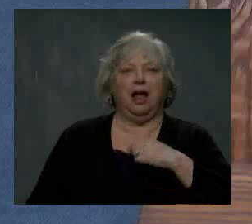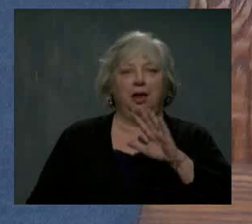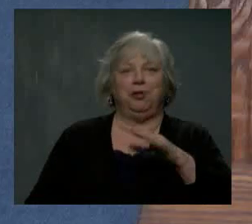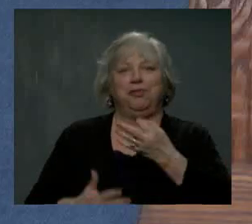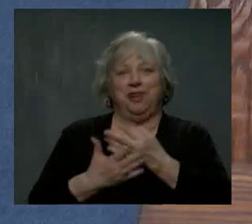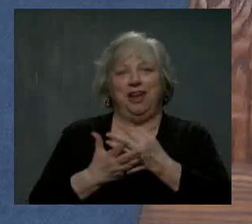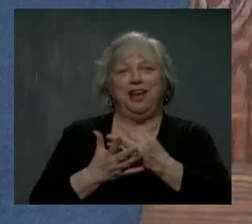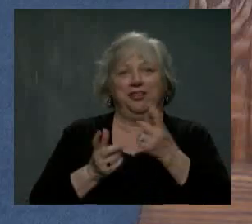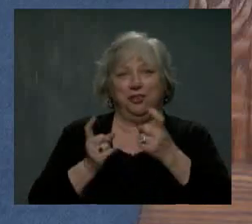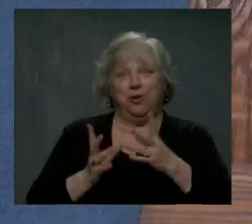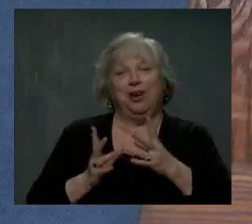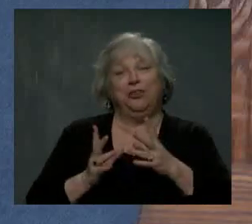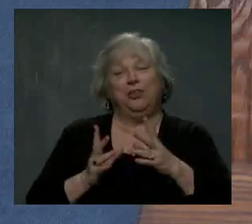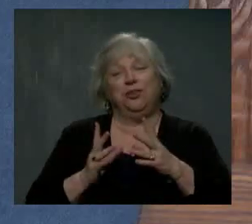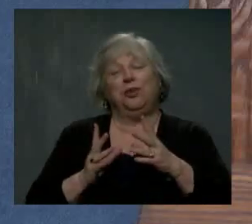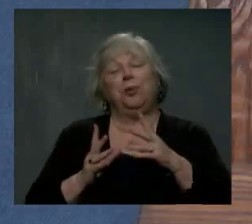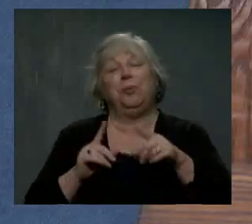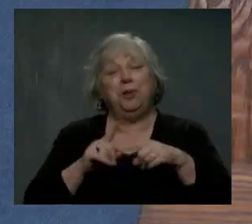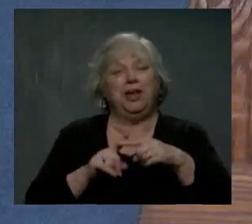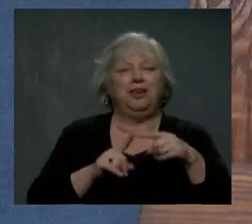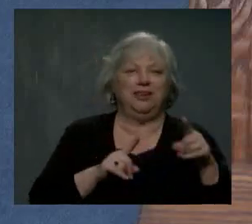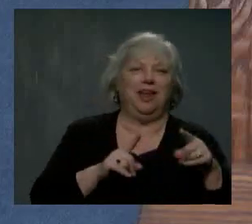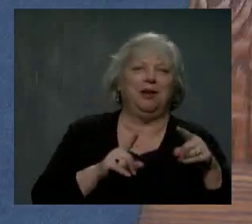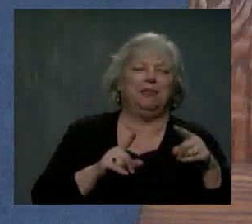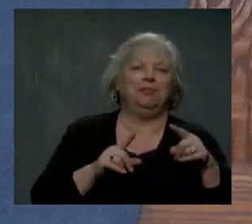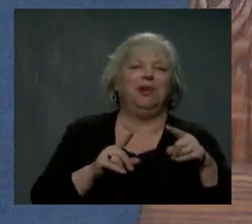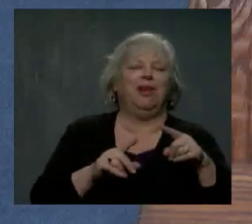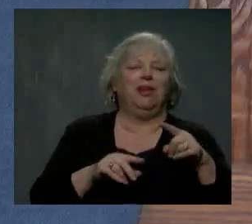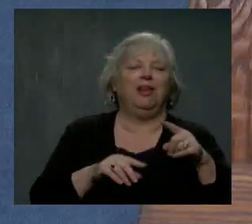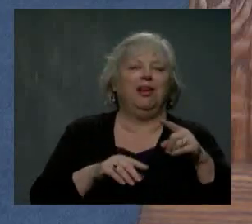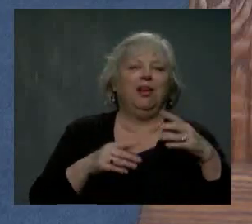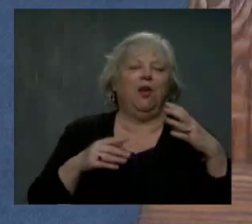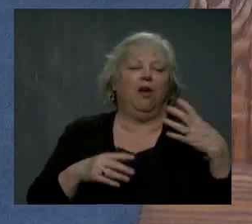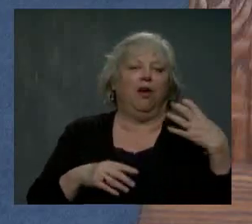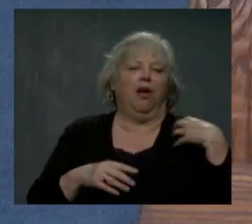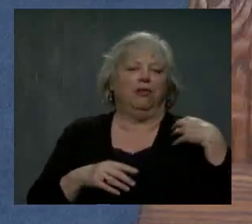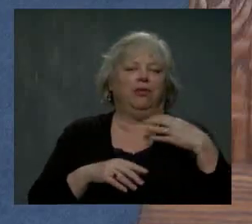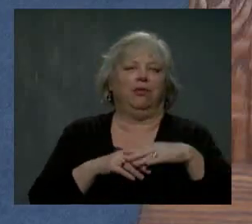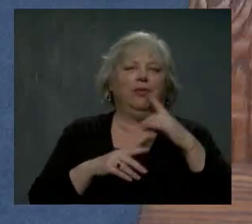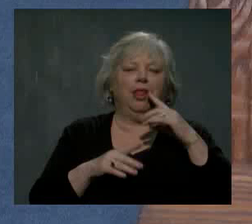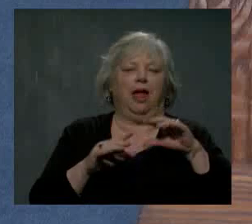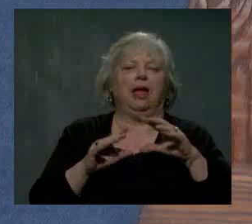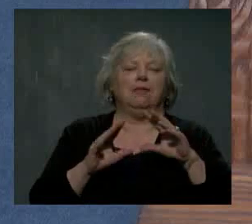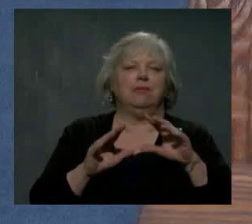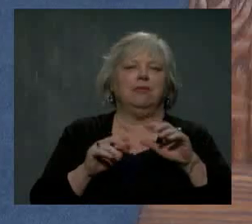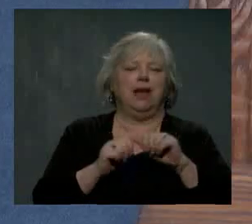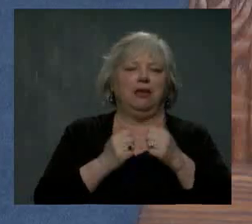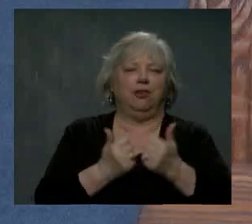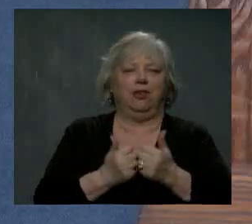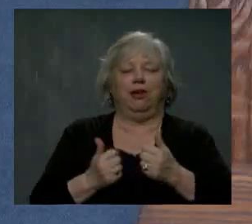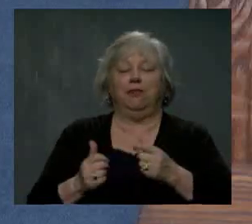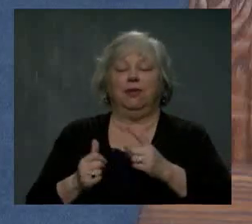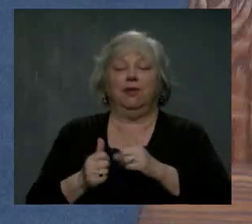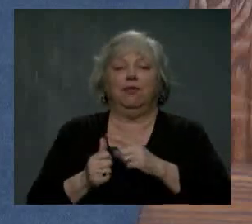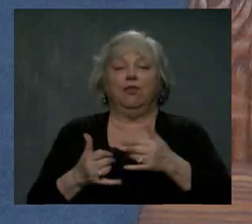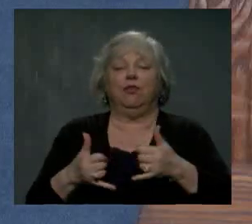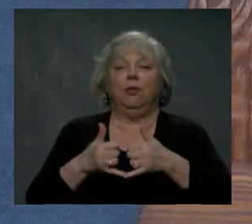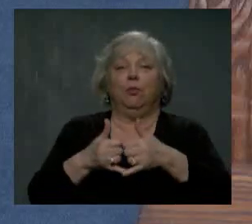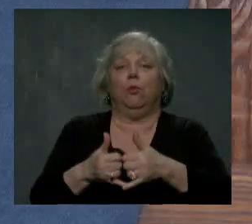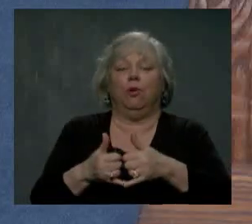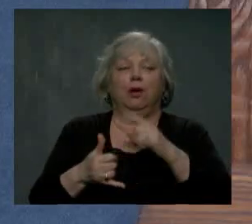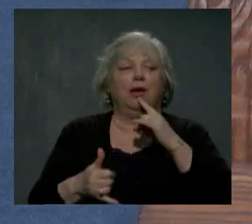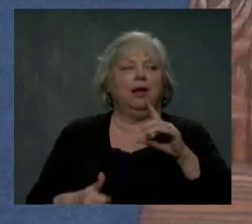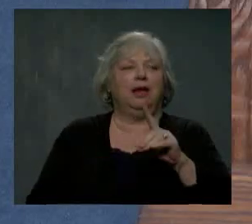finance director. So the first award that I would like to present tonight in that capacity is